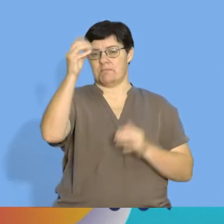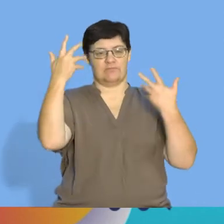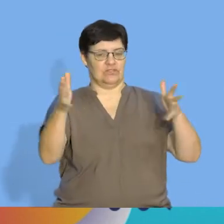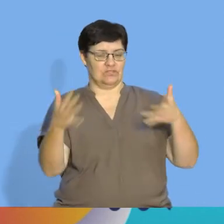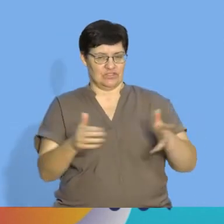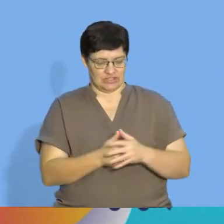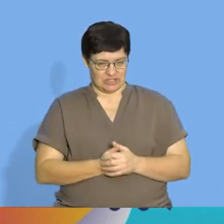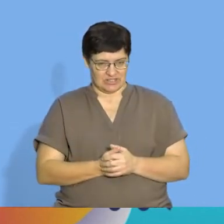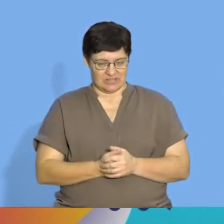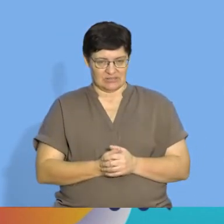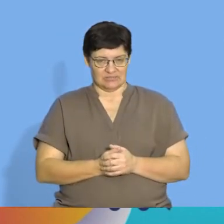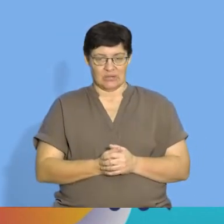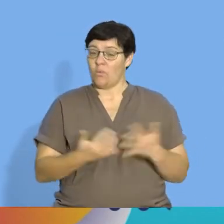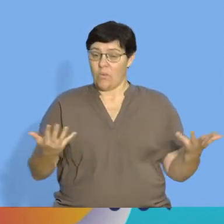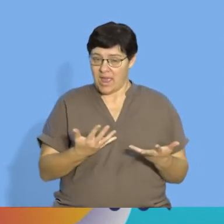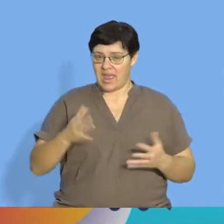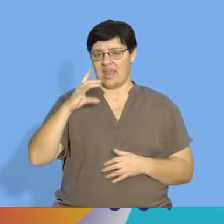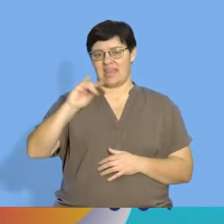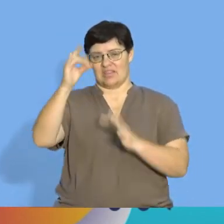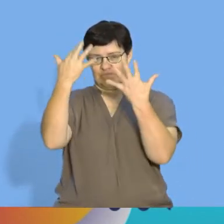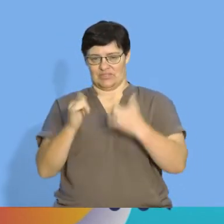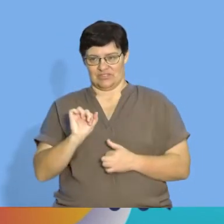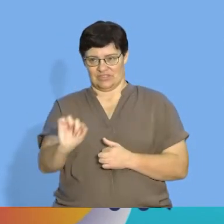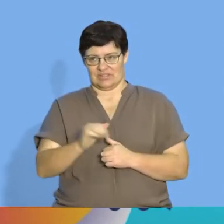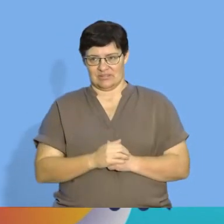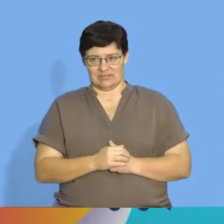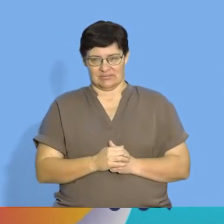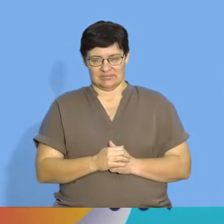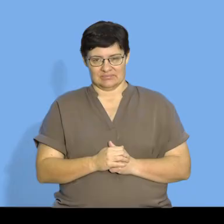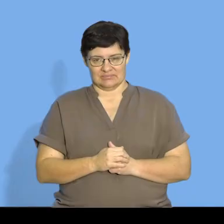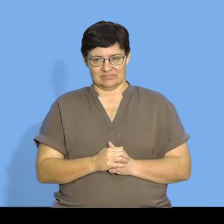to calculate in our cash budget. Okay,